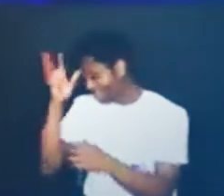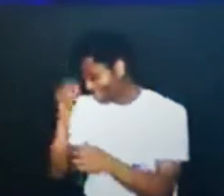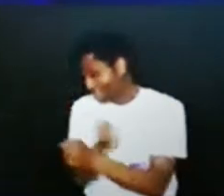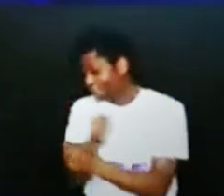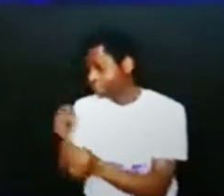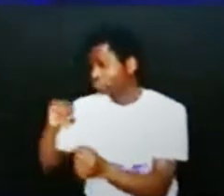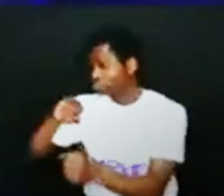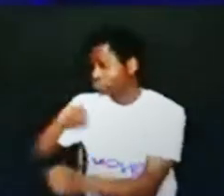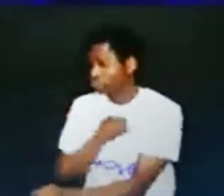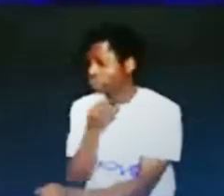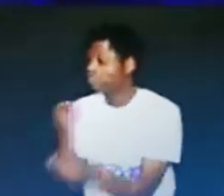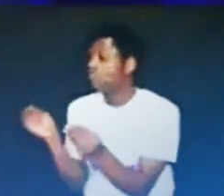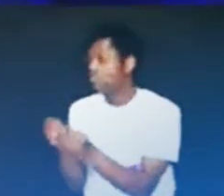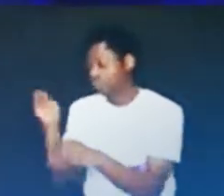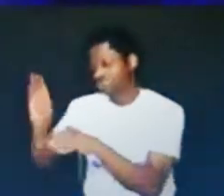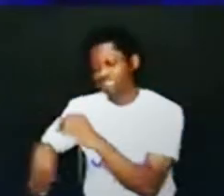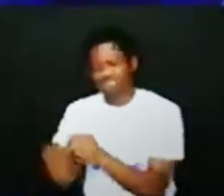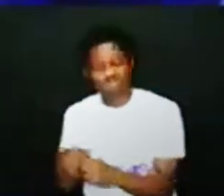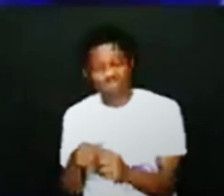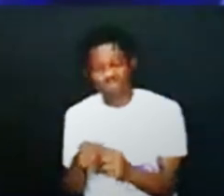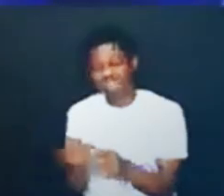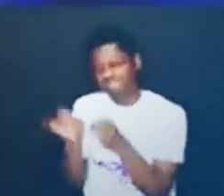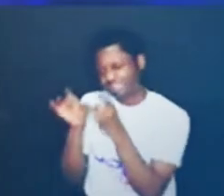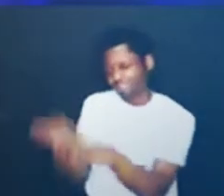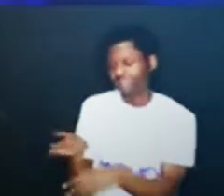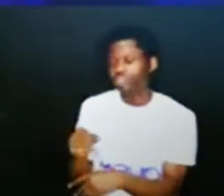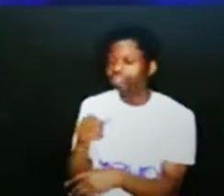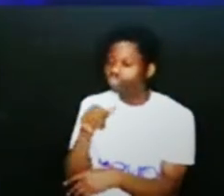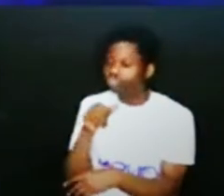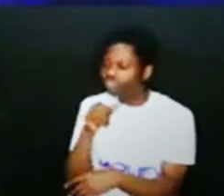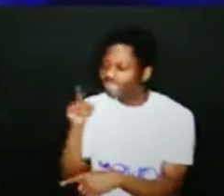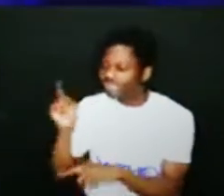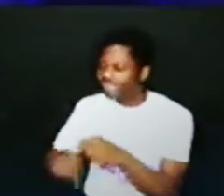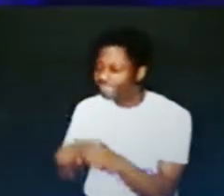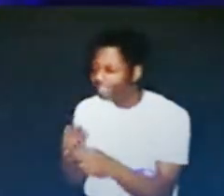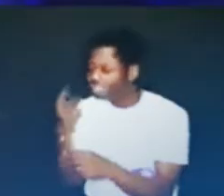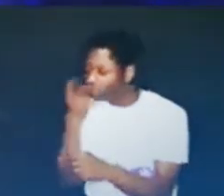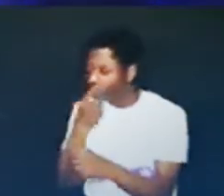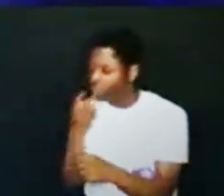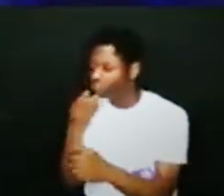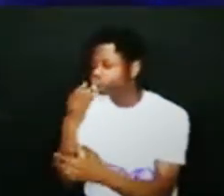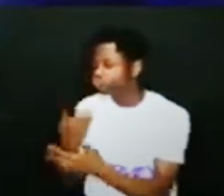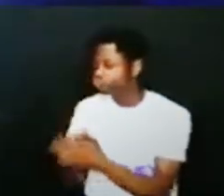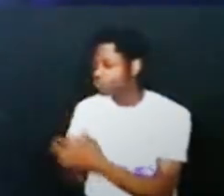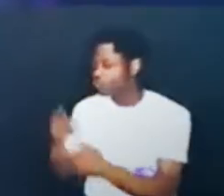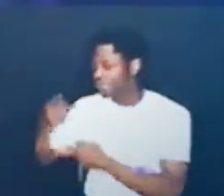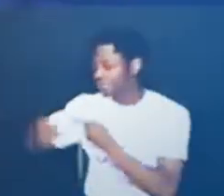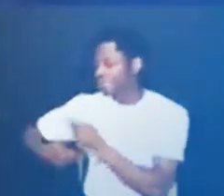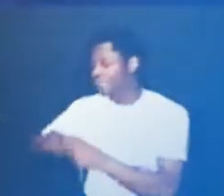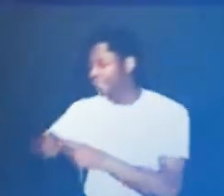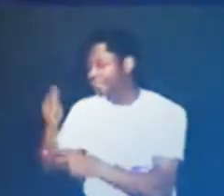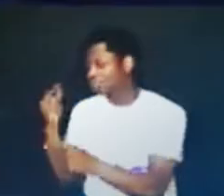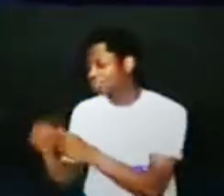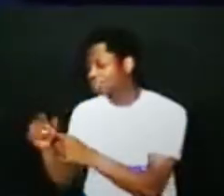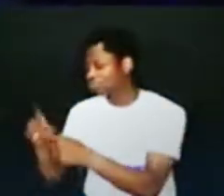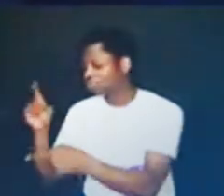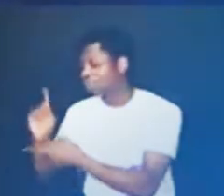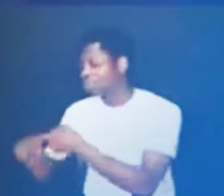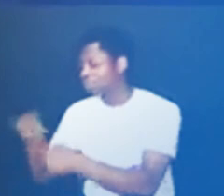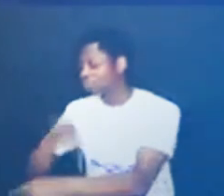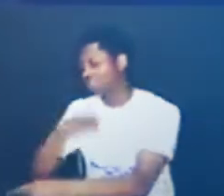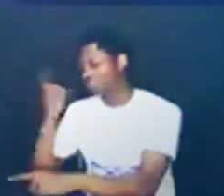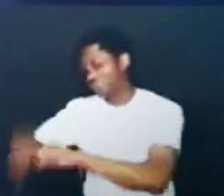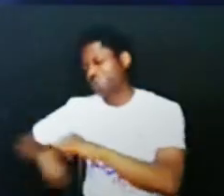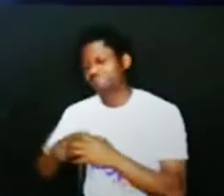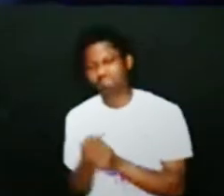They hated him and could not speak a kind word to him. Tadofunum bra Musi